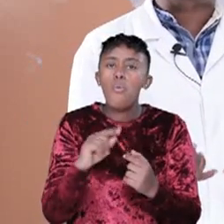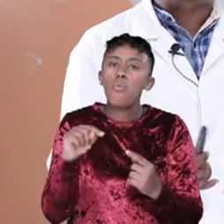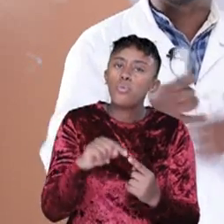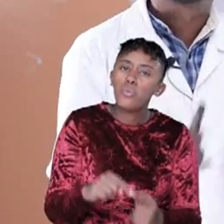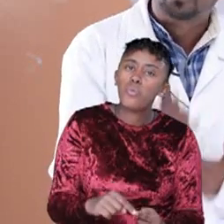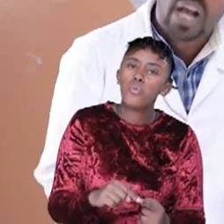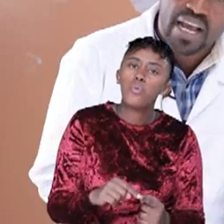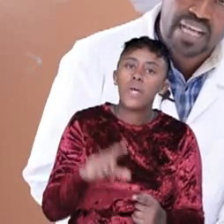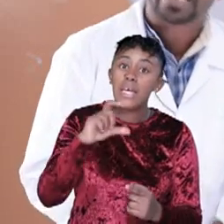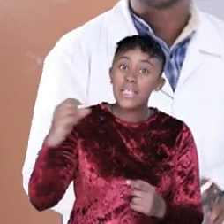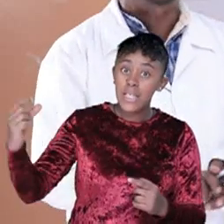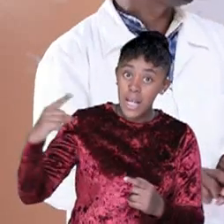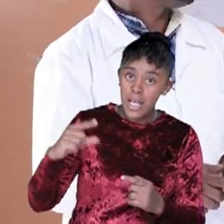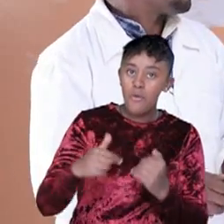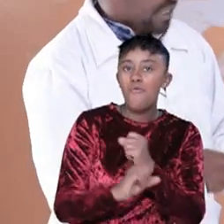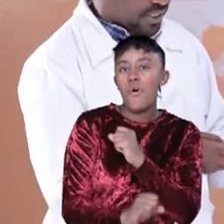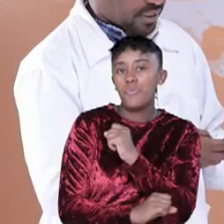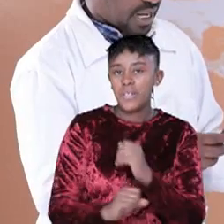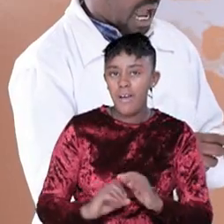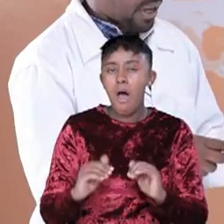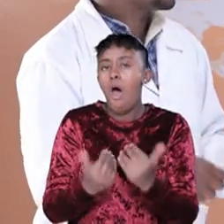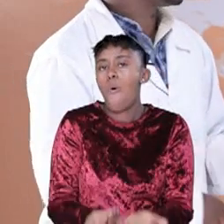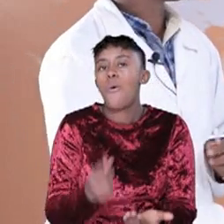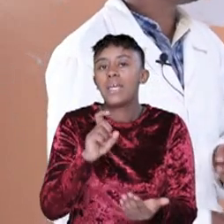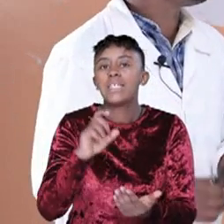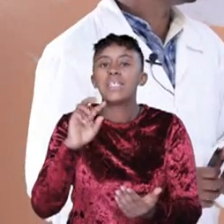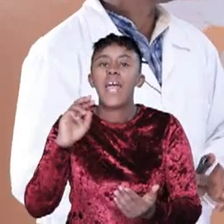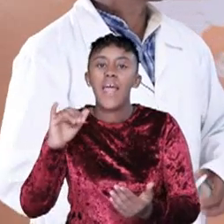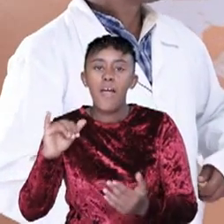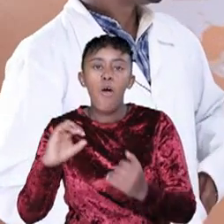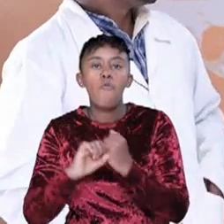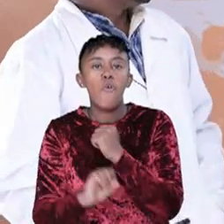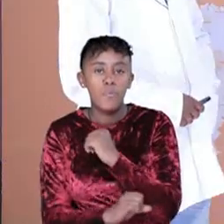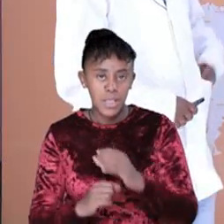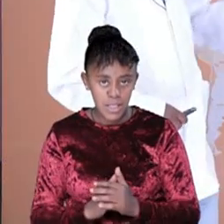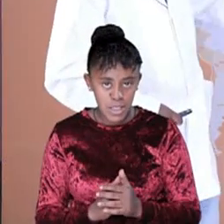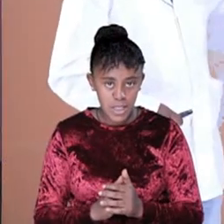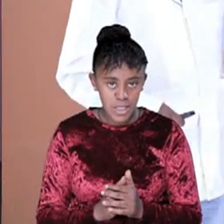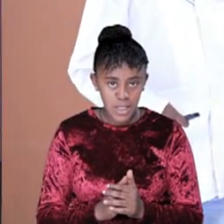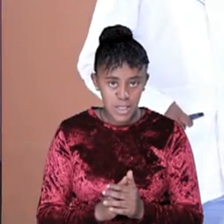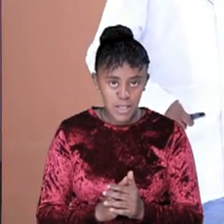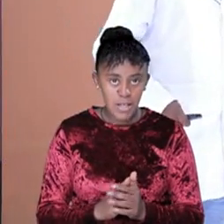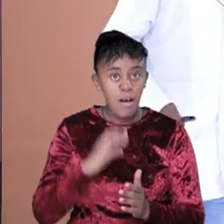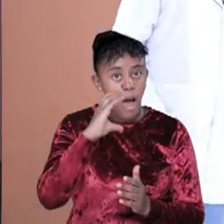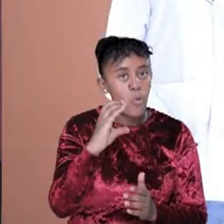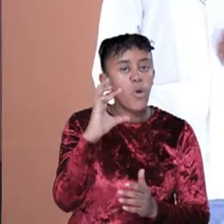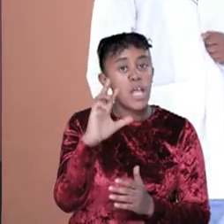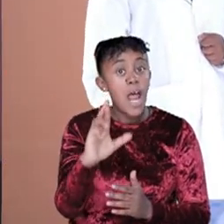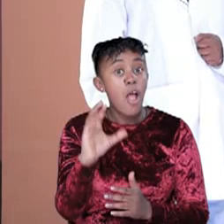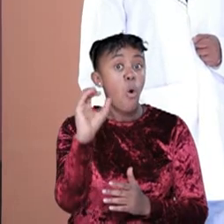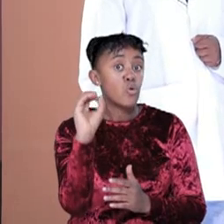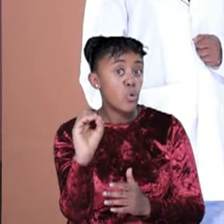how to what? How to X-rays formed. How X-rays formed. Let's see cathode ray